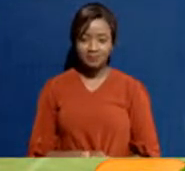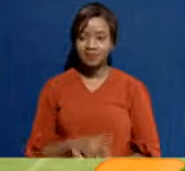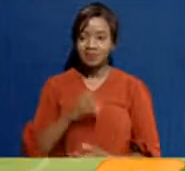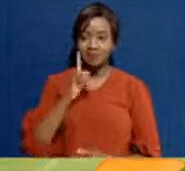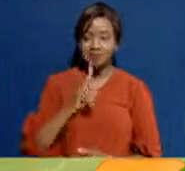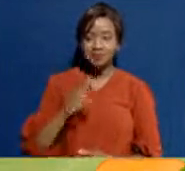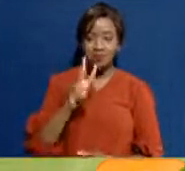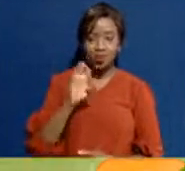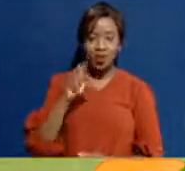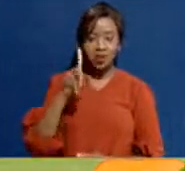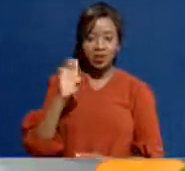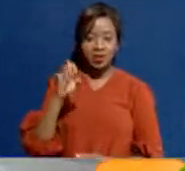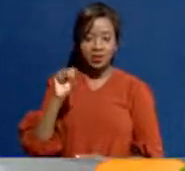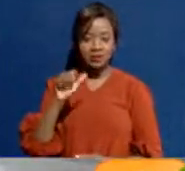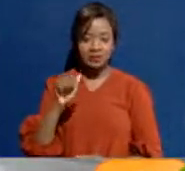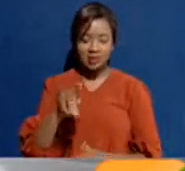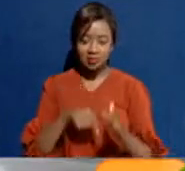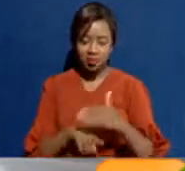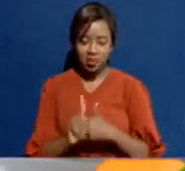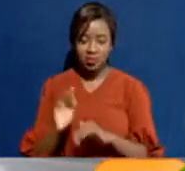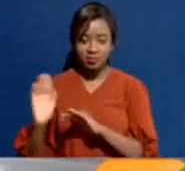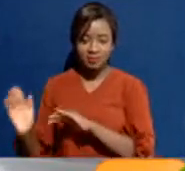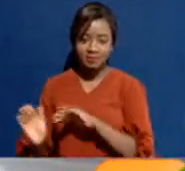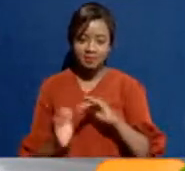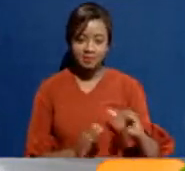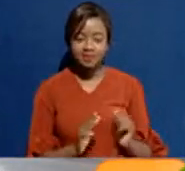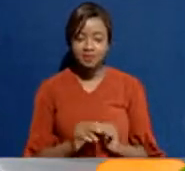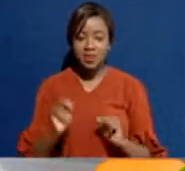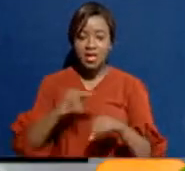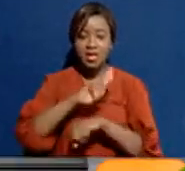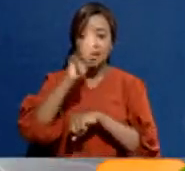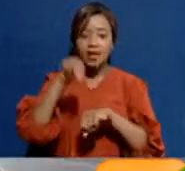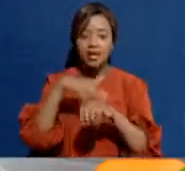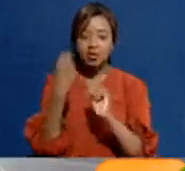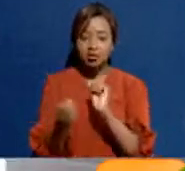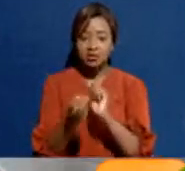National Secondary School's Term 1 ball game.